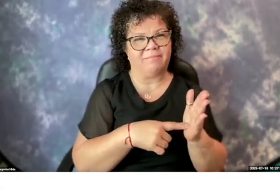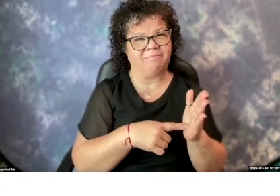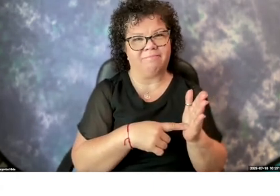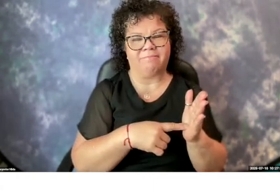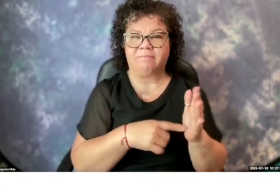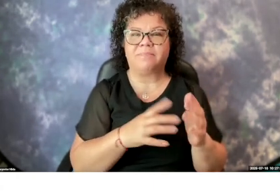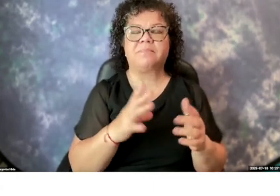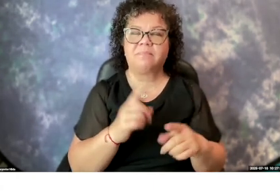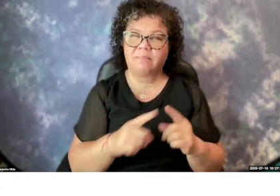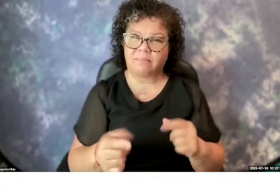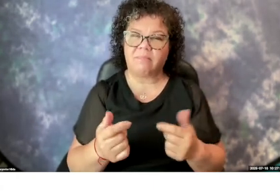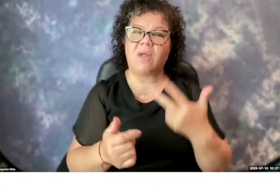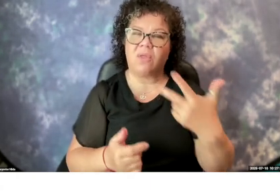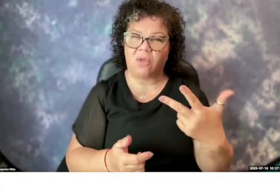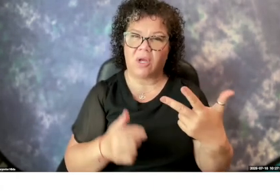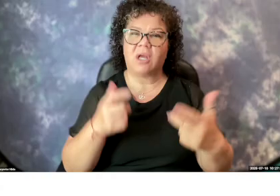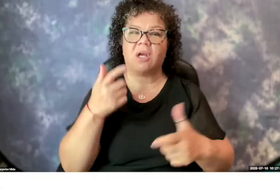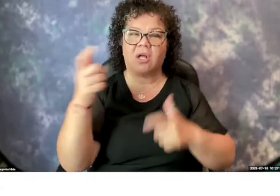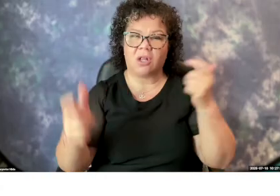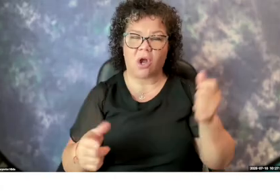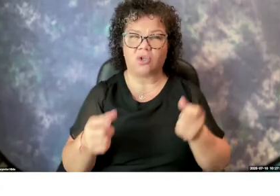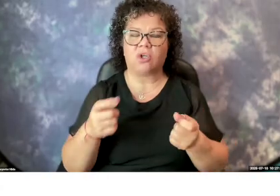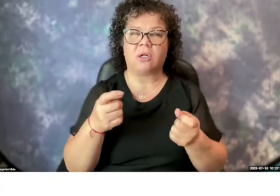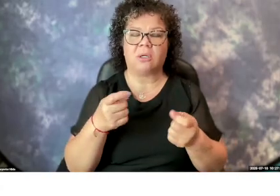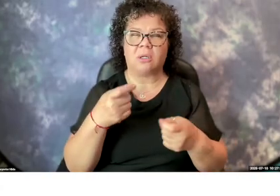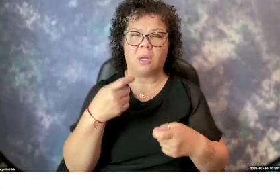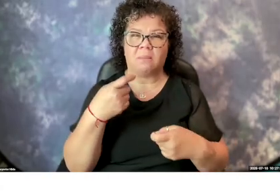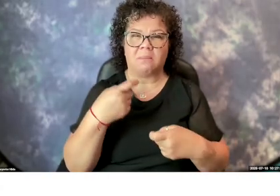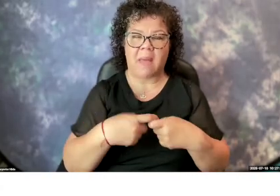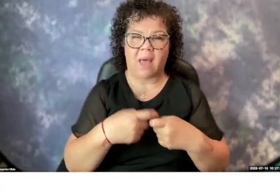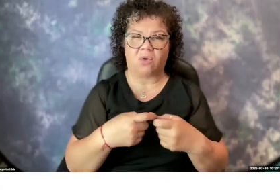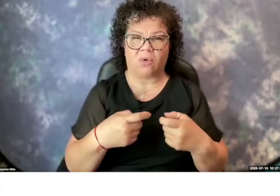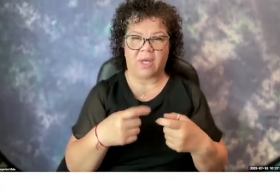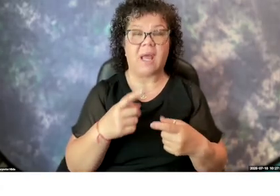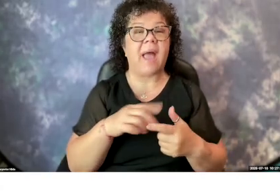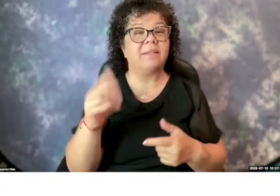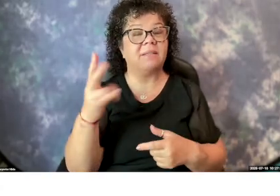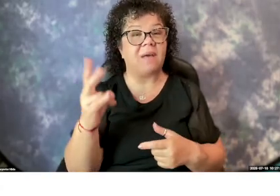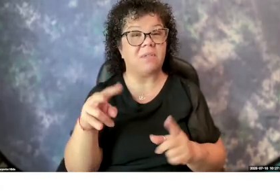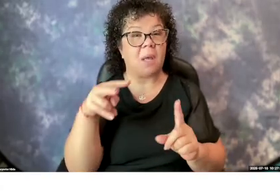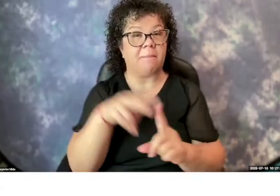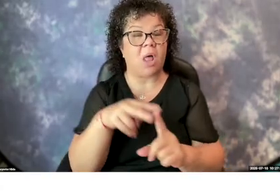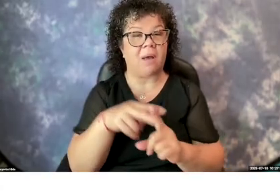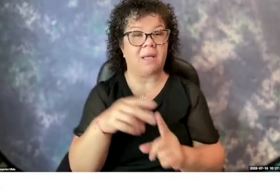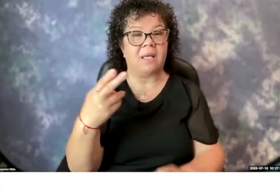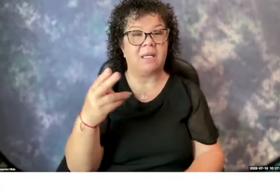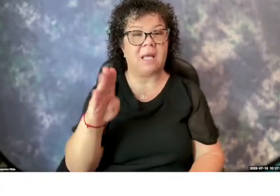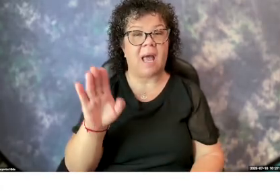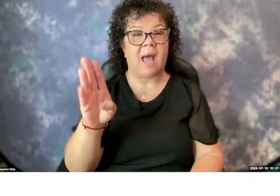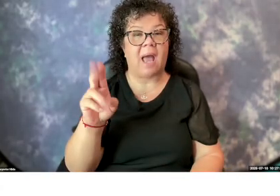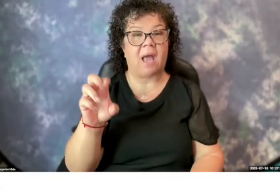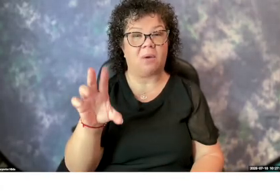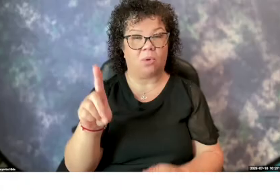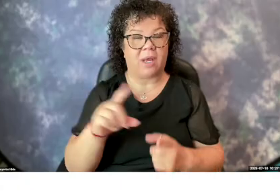3 larger battery electric vehicles, and we also bring 17 plug-in hybrids in the smaller vehicle sizes into the